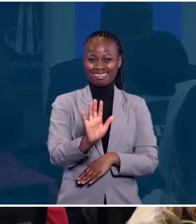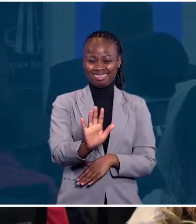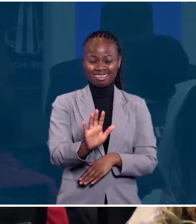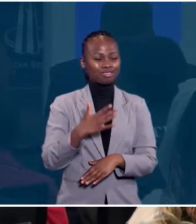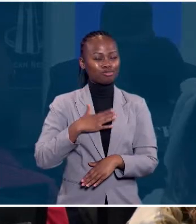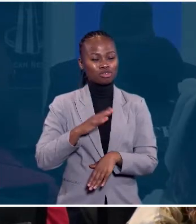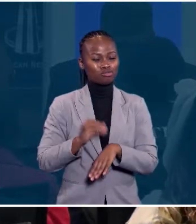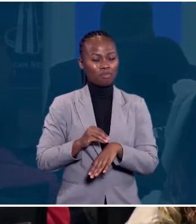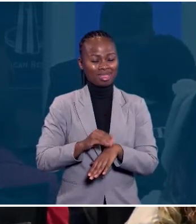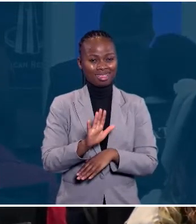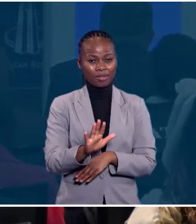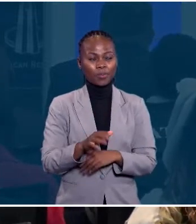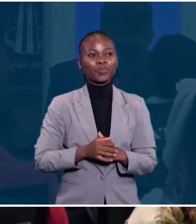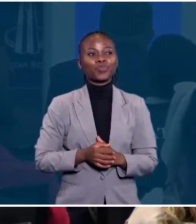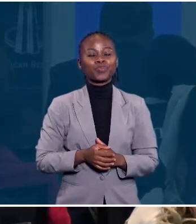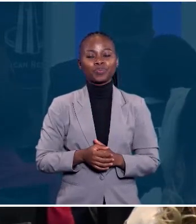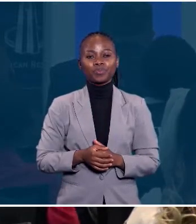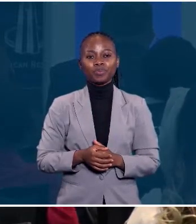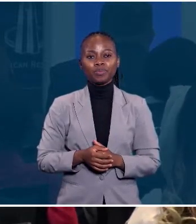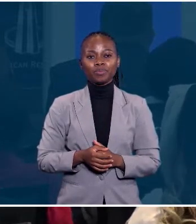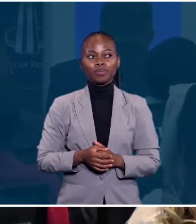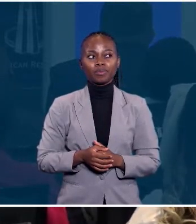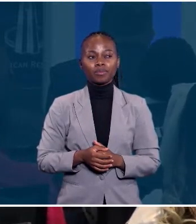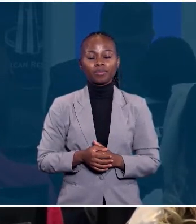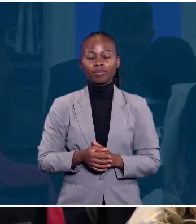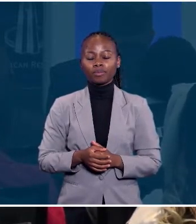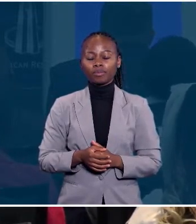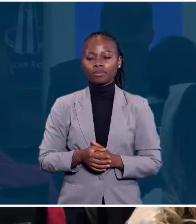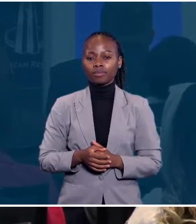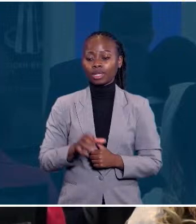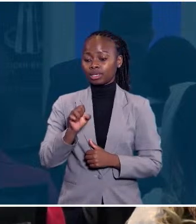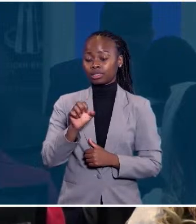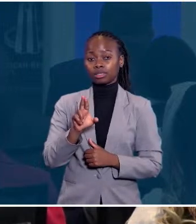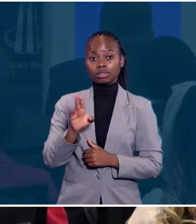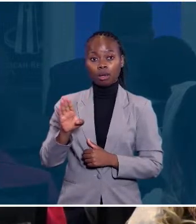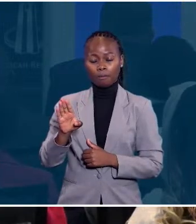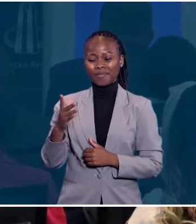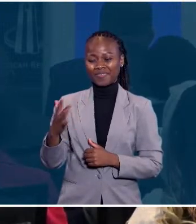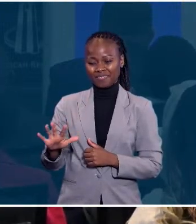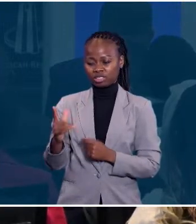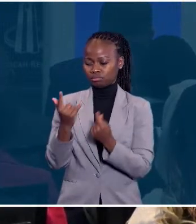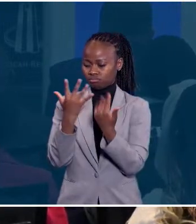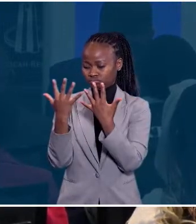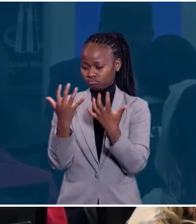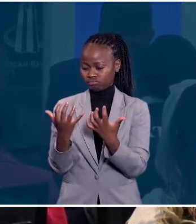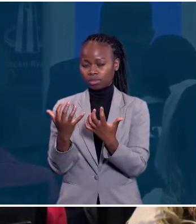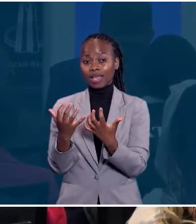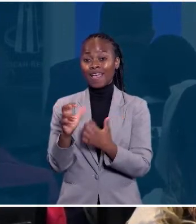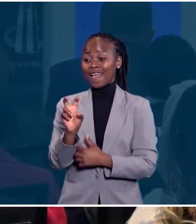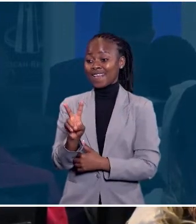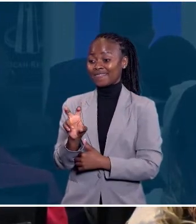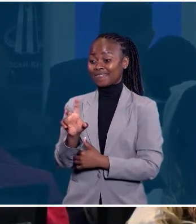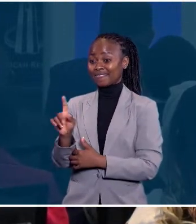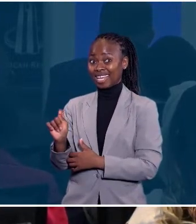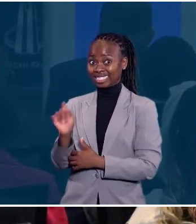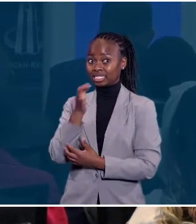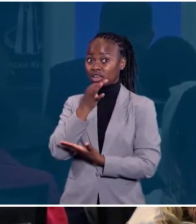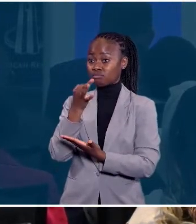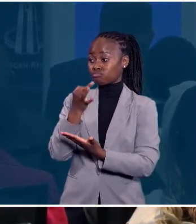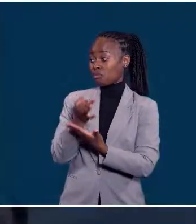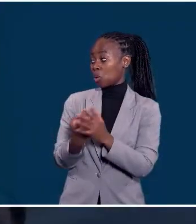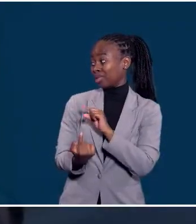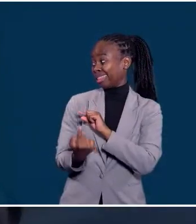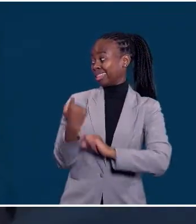the sub-team did a calculation of the increase when the VAT was proposed at